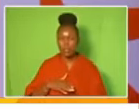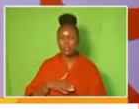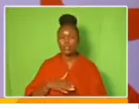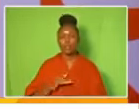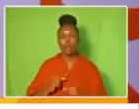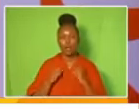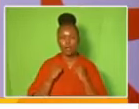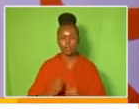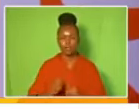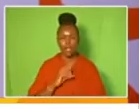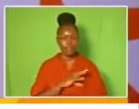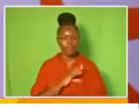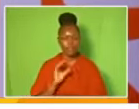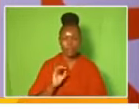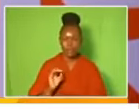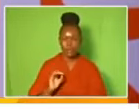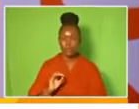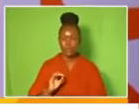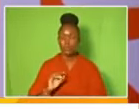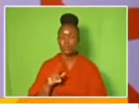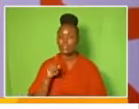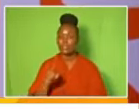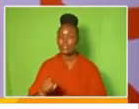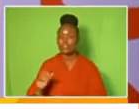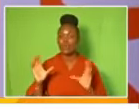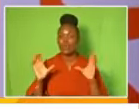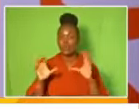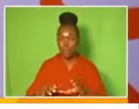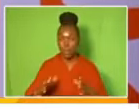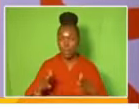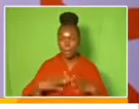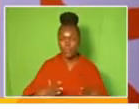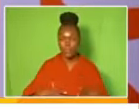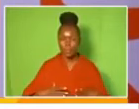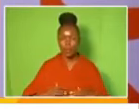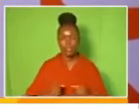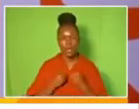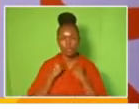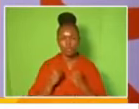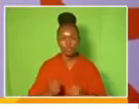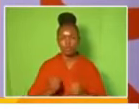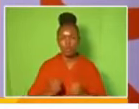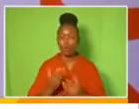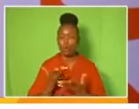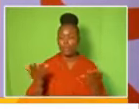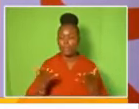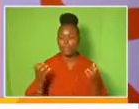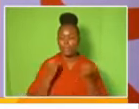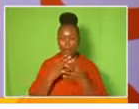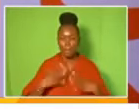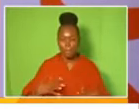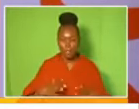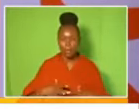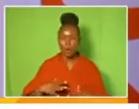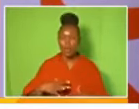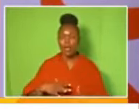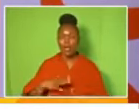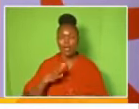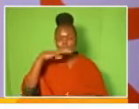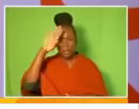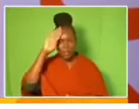imagine a mightier political mass movement in an era when many of our people are disappointed with